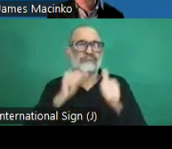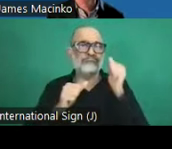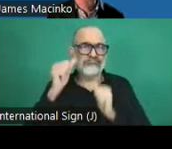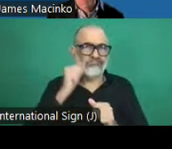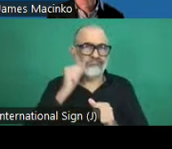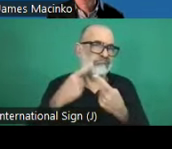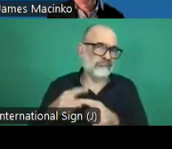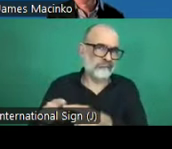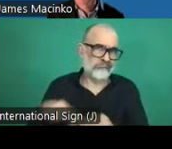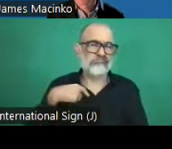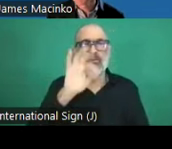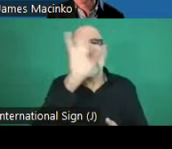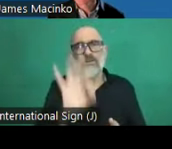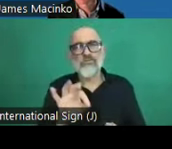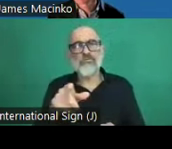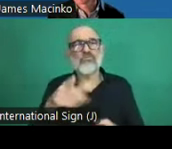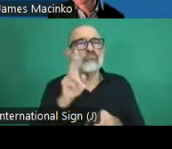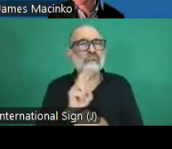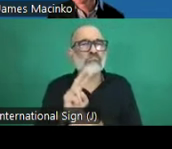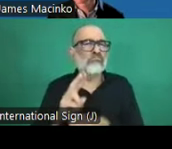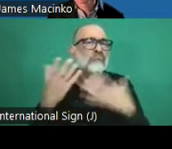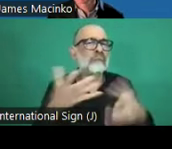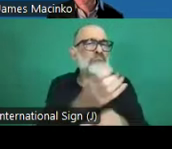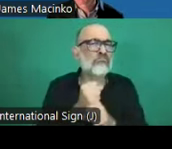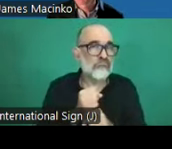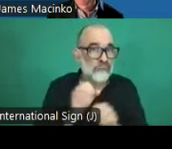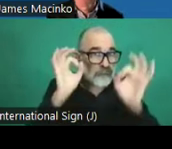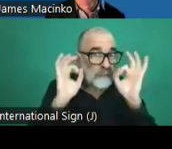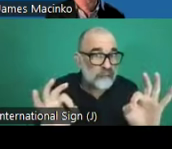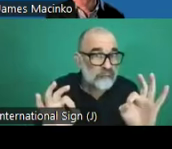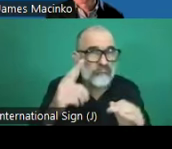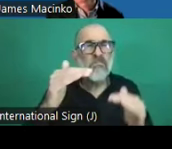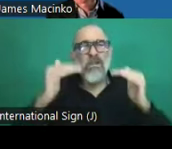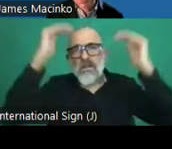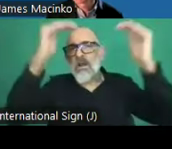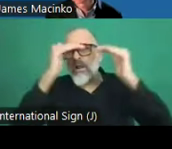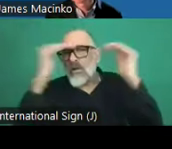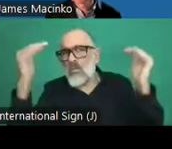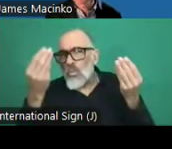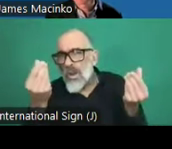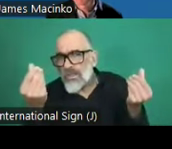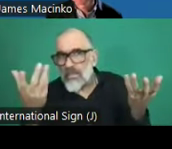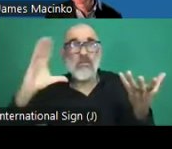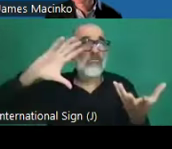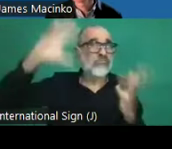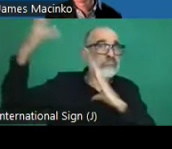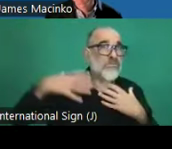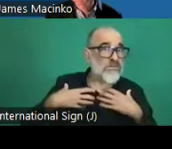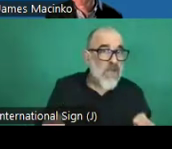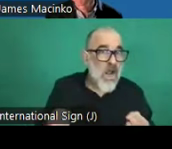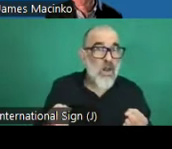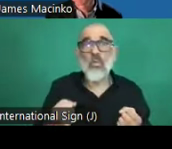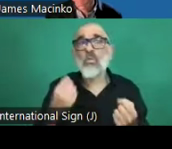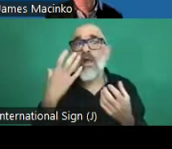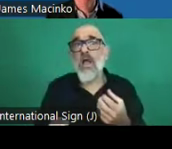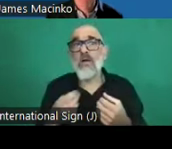that sometimes people are unable to receive any care. Their expenditures would be considered zero, but we would miss